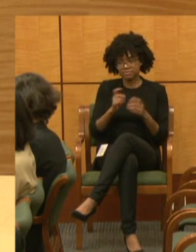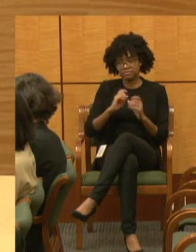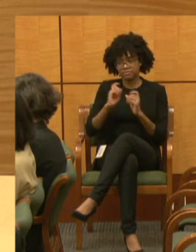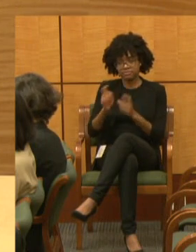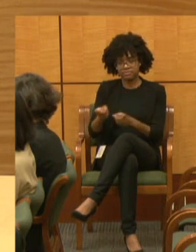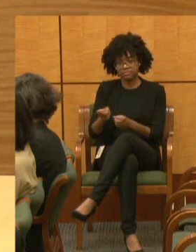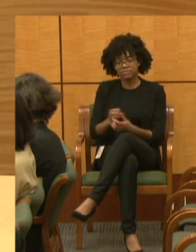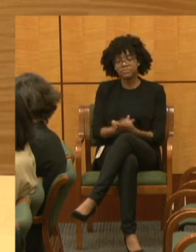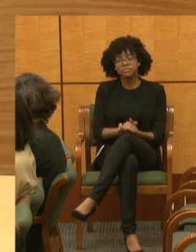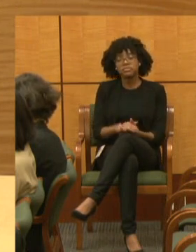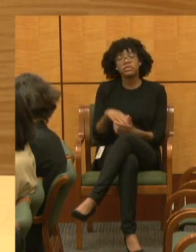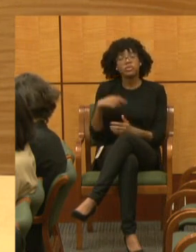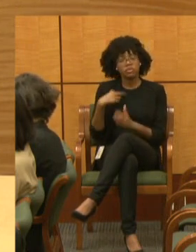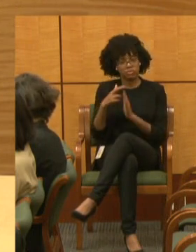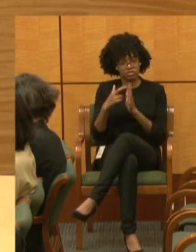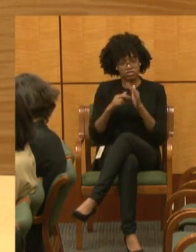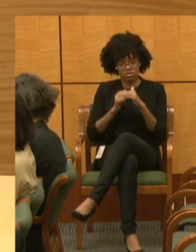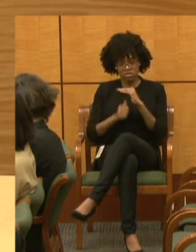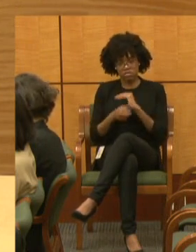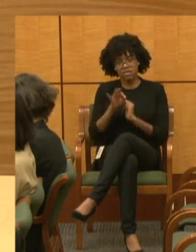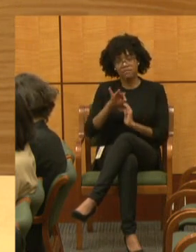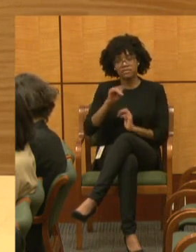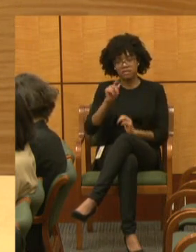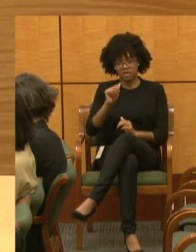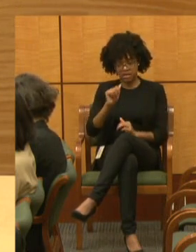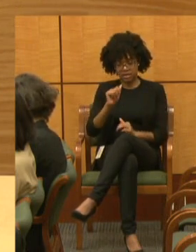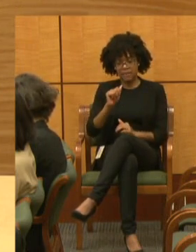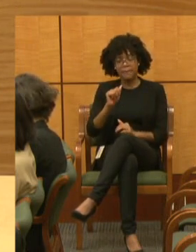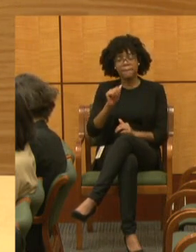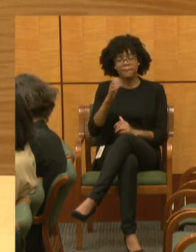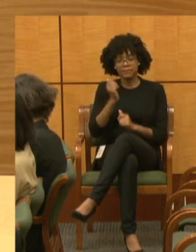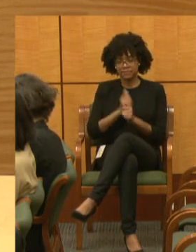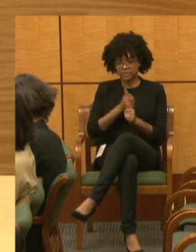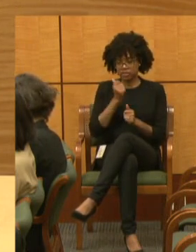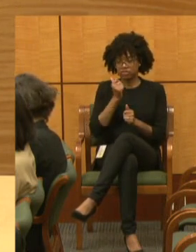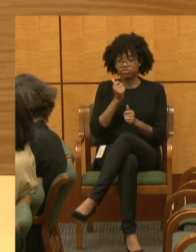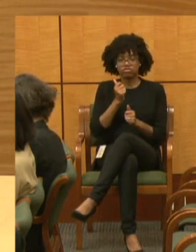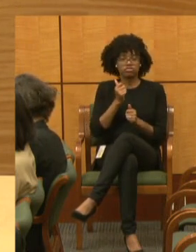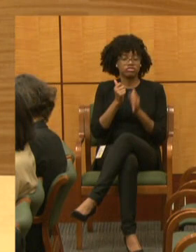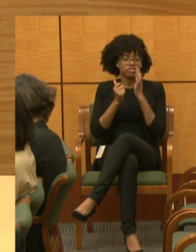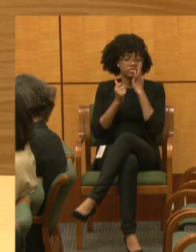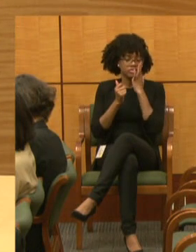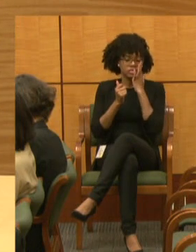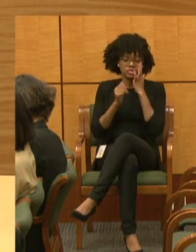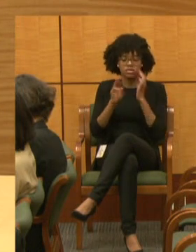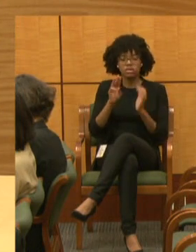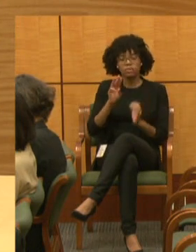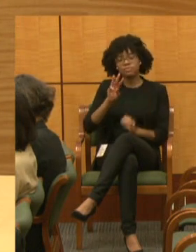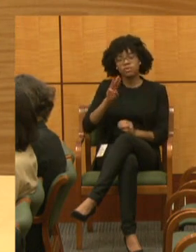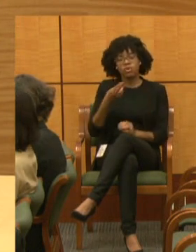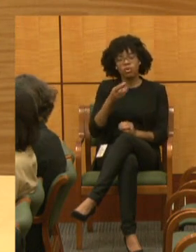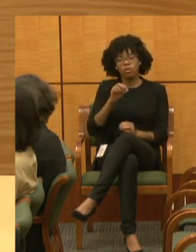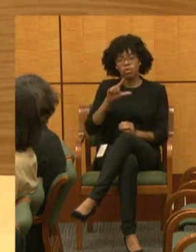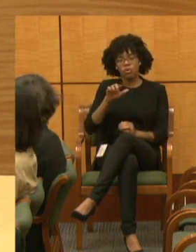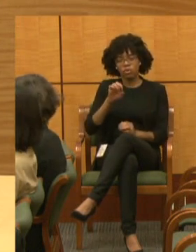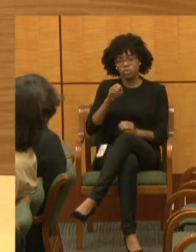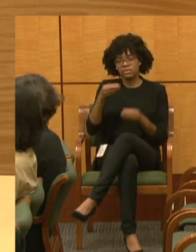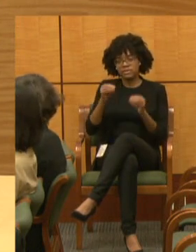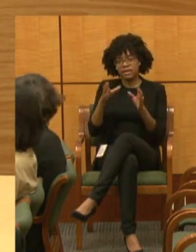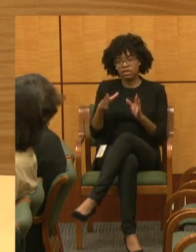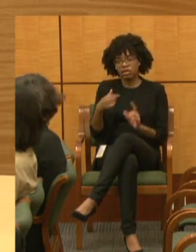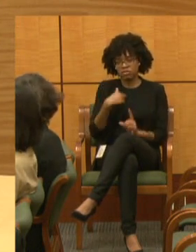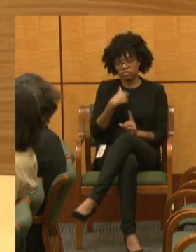registered with the FDA as a repackager, wholesaler, and in addition to that activity, we